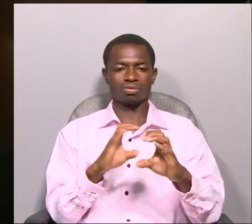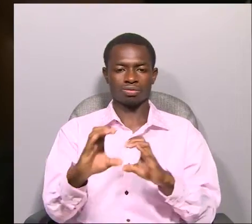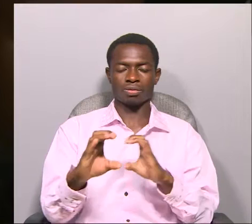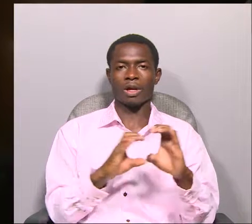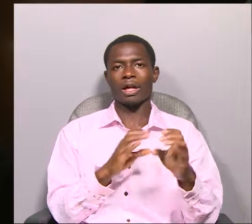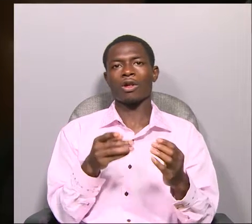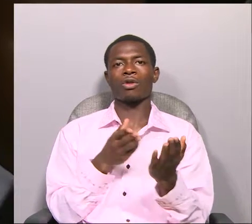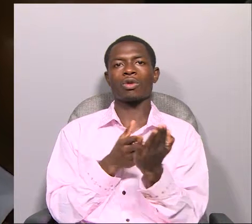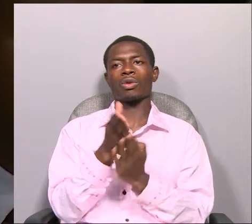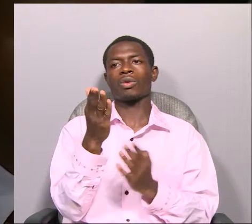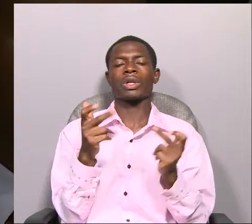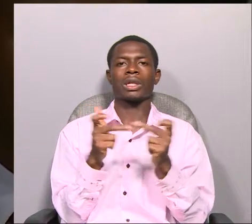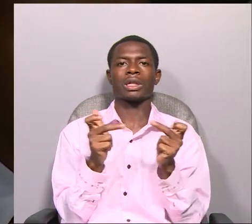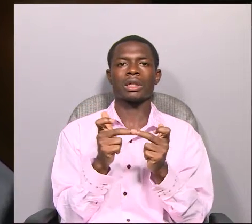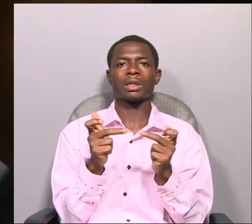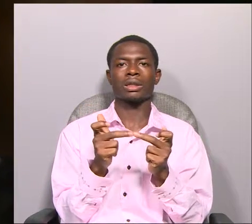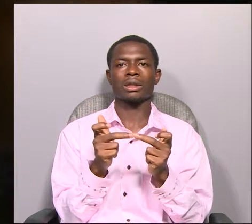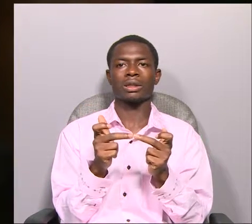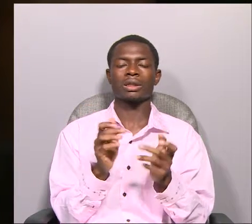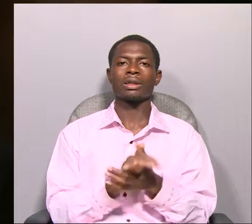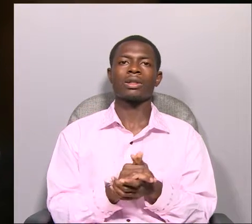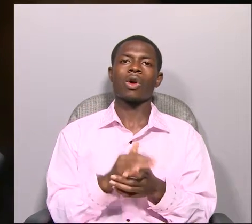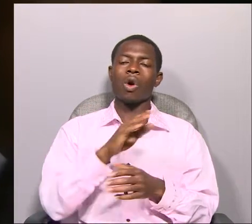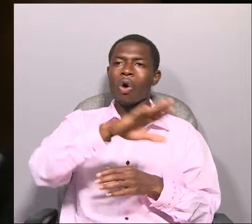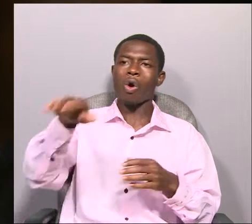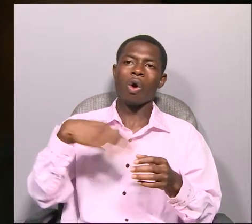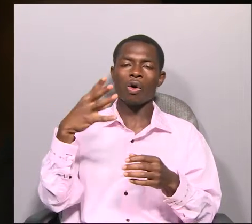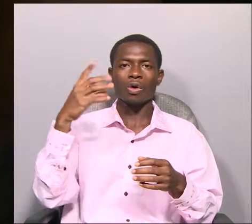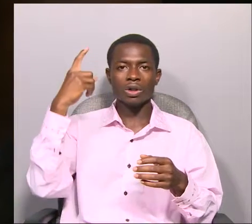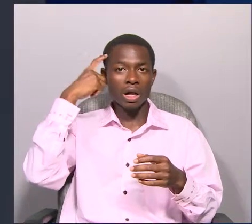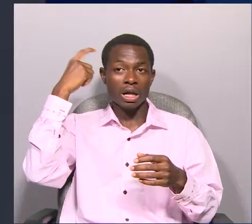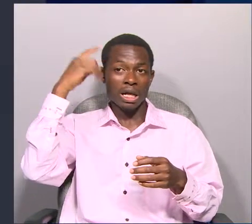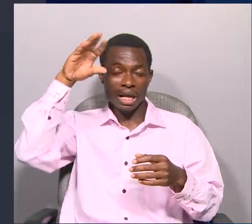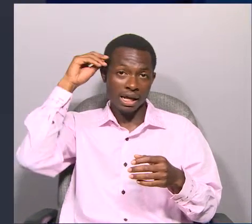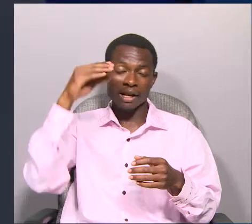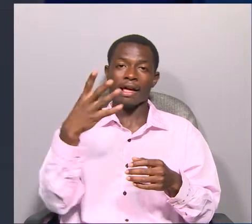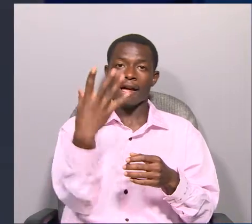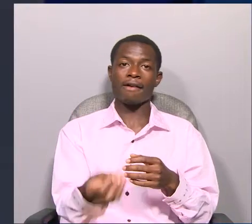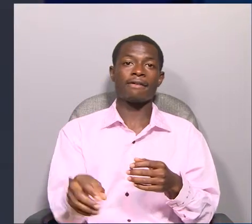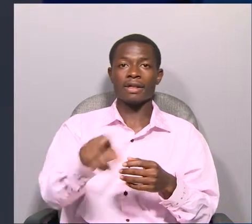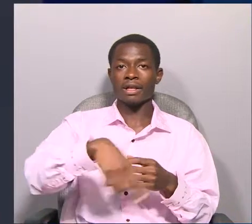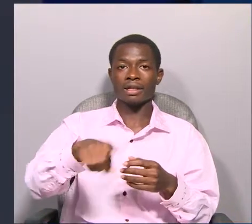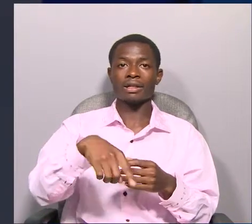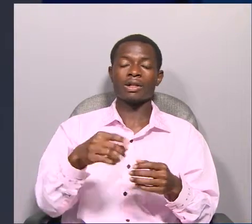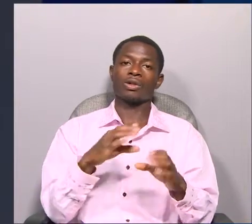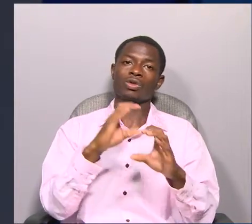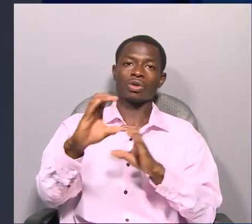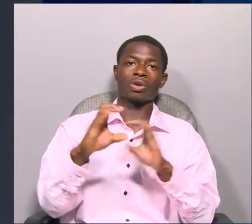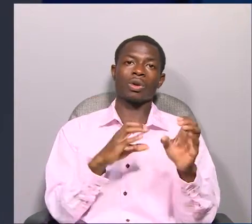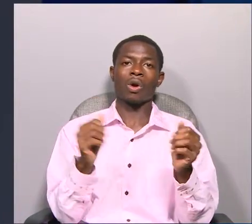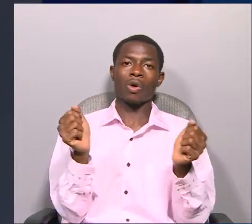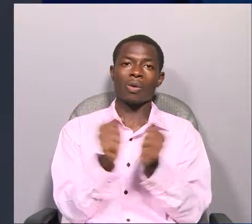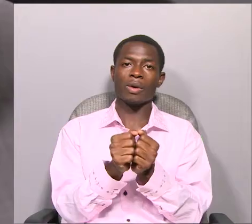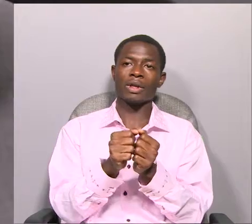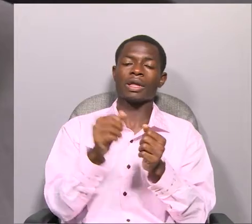them through internet, through all the technologies that are now available, that you can interact with